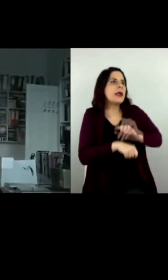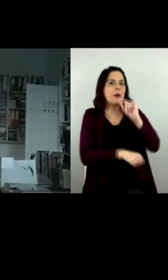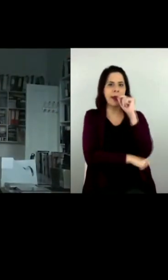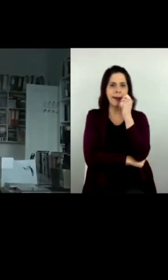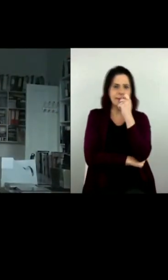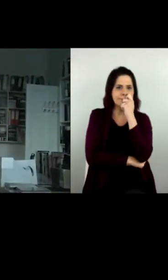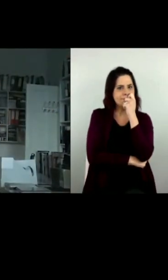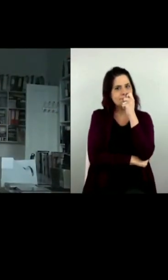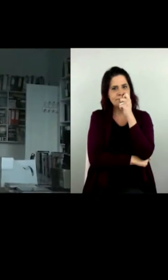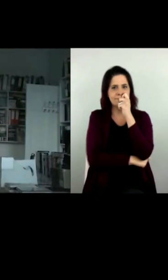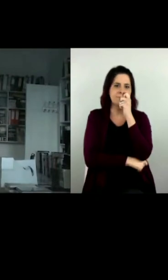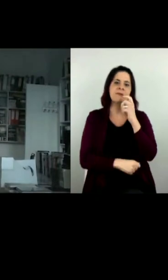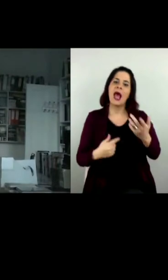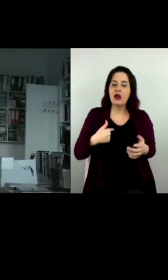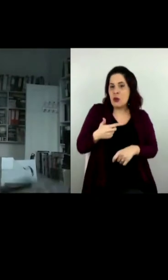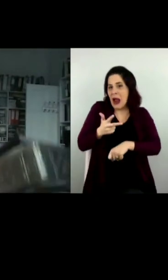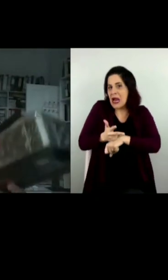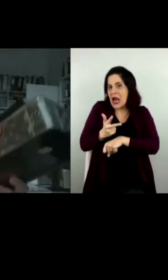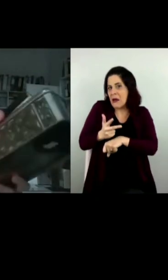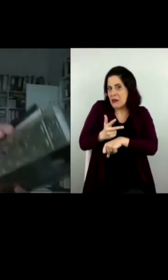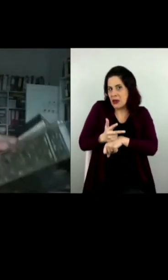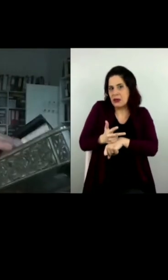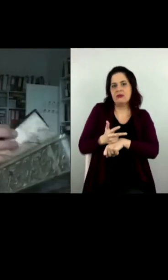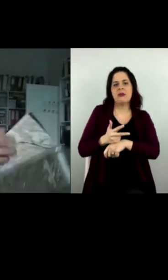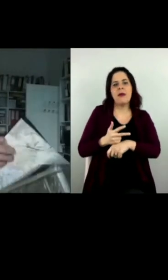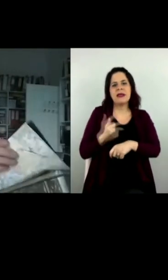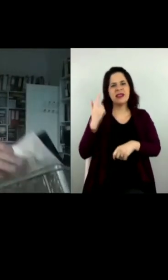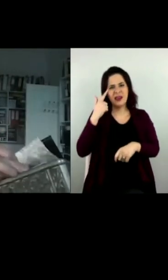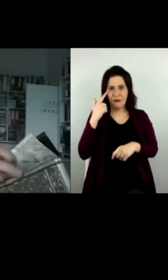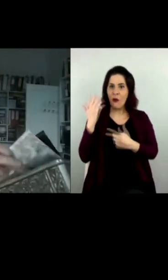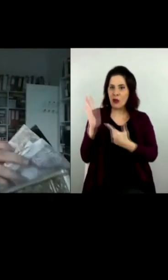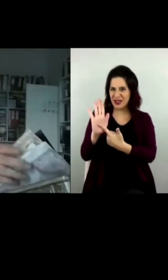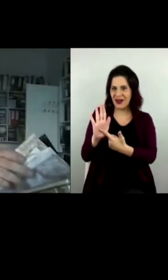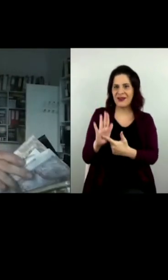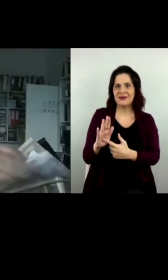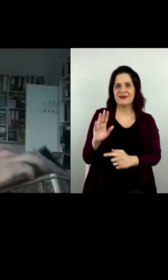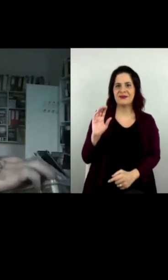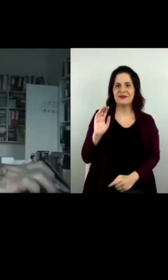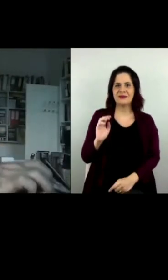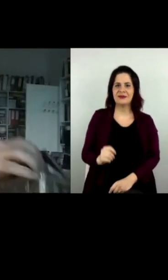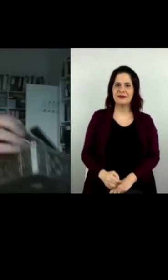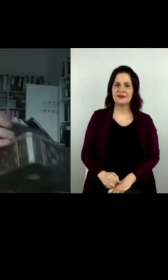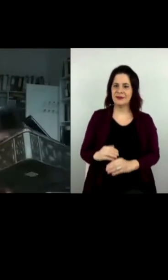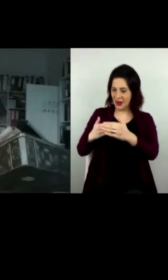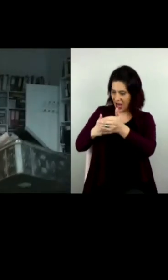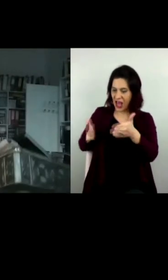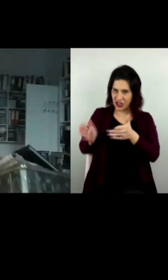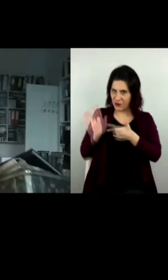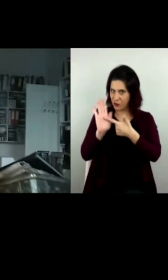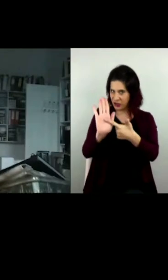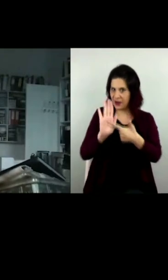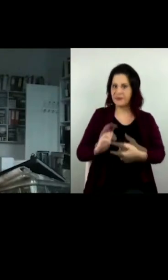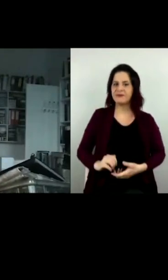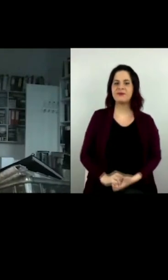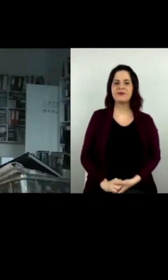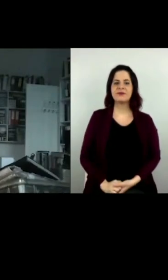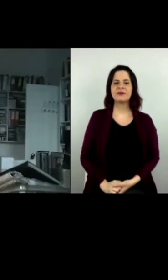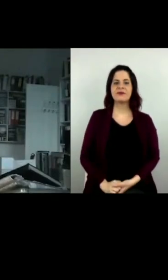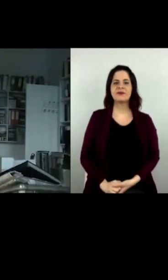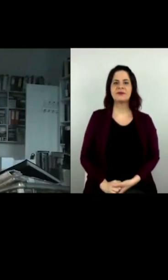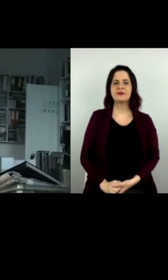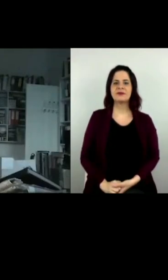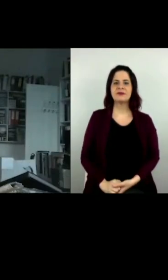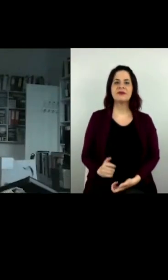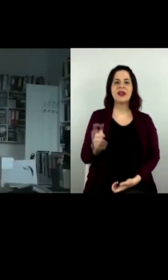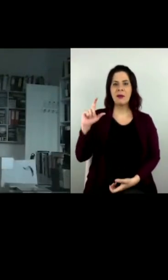me, and I can show you the camera here. It's in this box, and this was the camera.